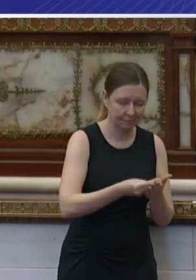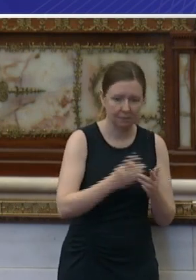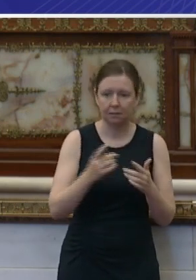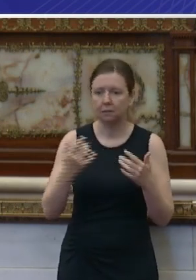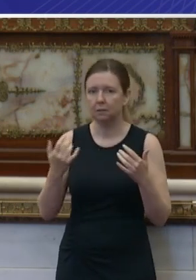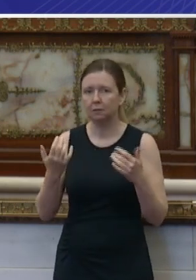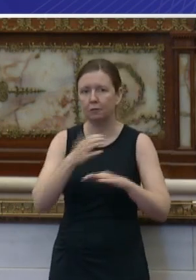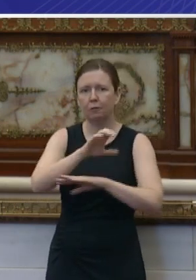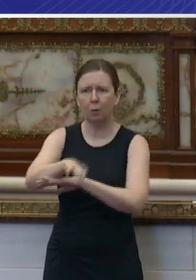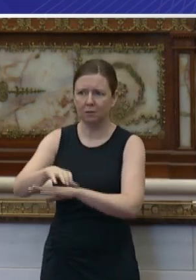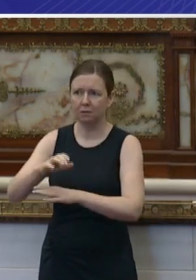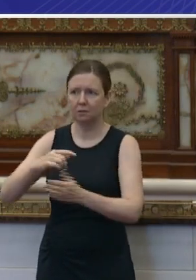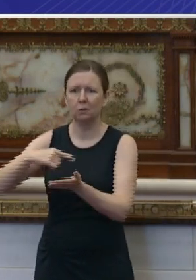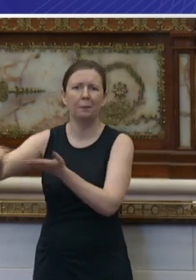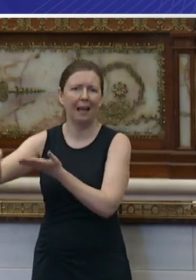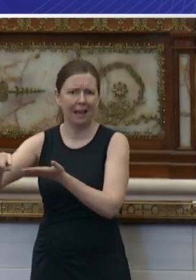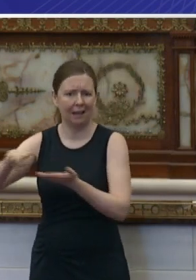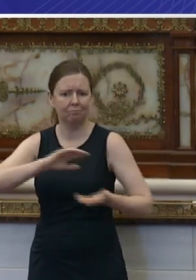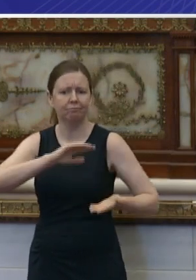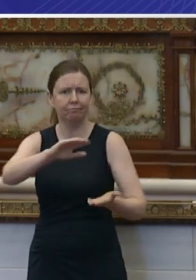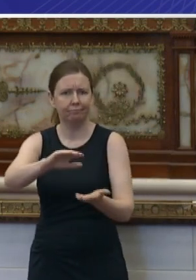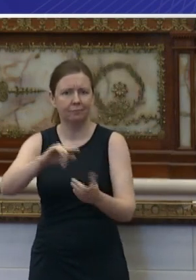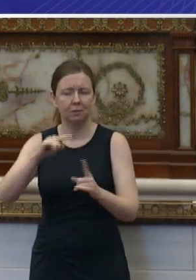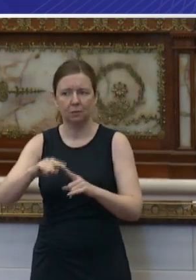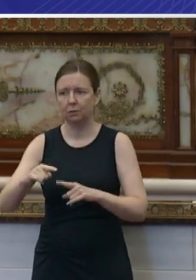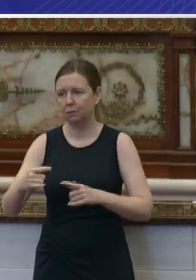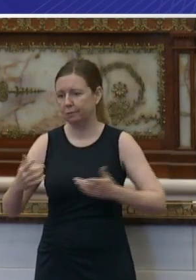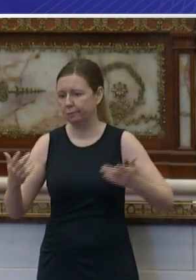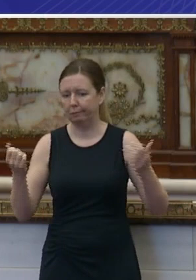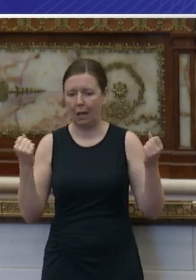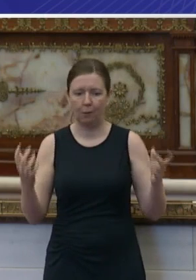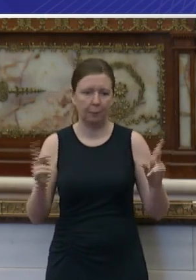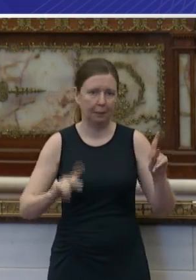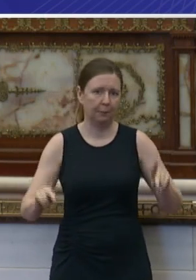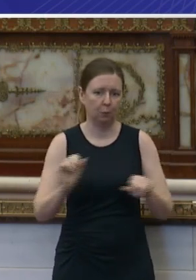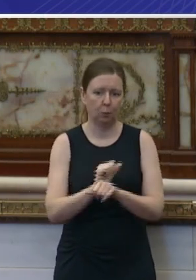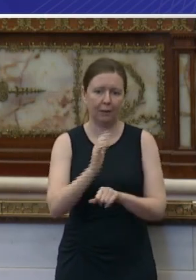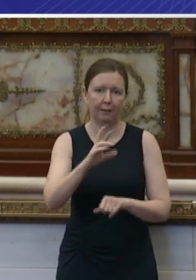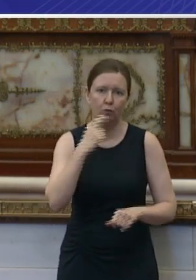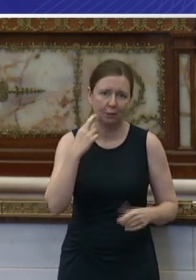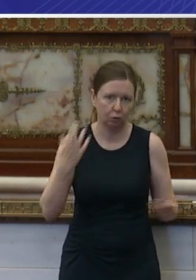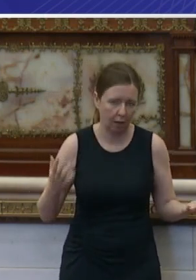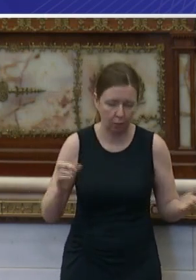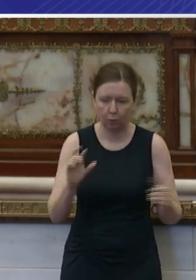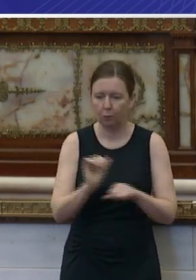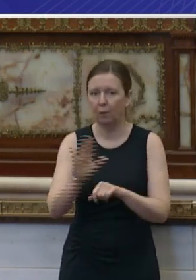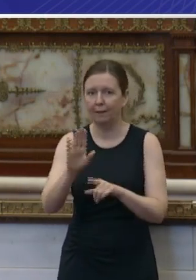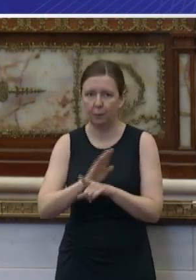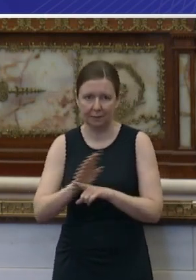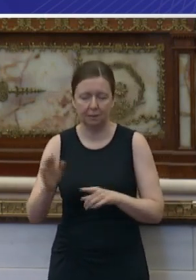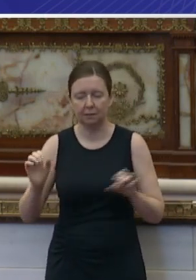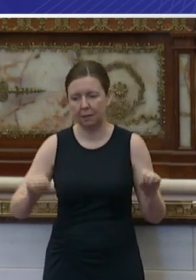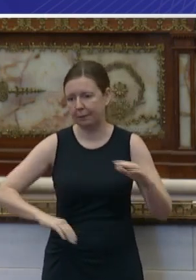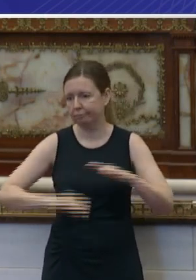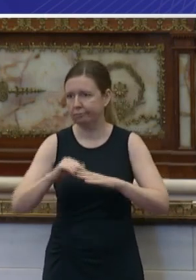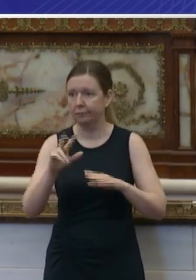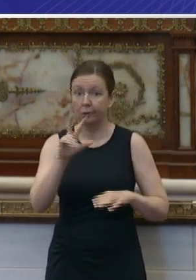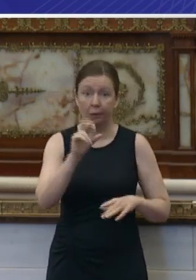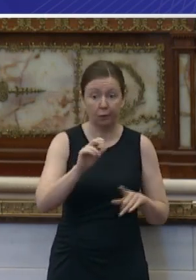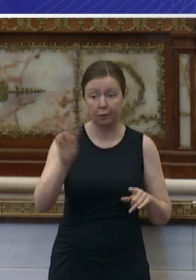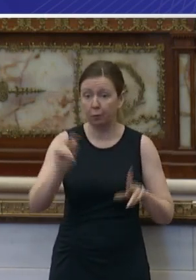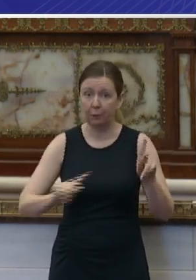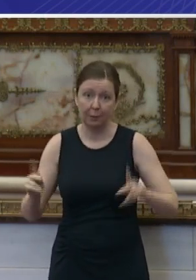still forced to pay a lump sum to however many people work at their restaurant or work at their business. It could be upwards of 30, it could be